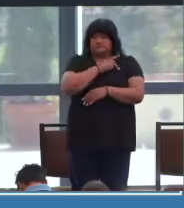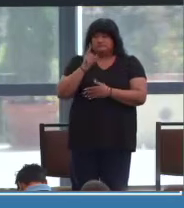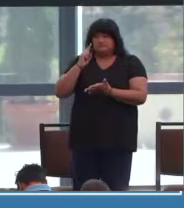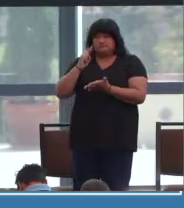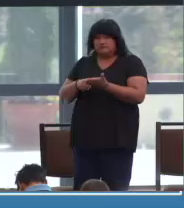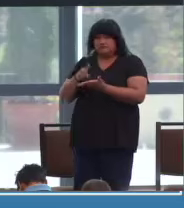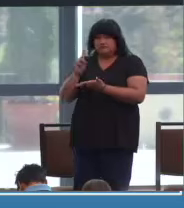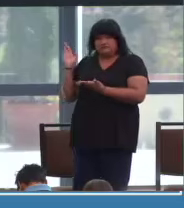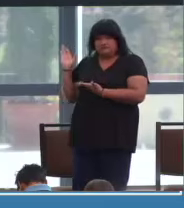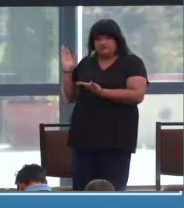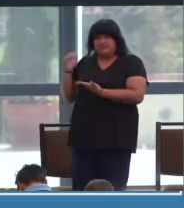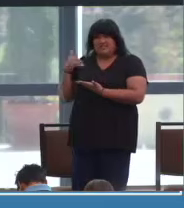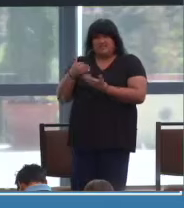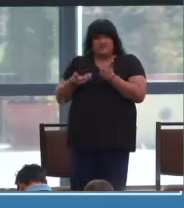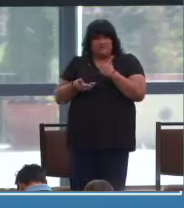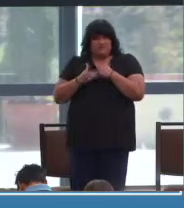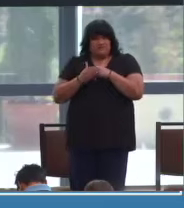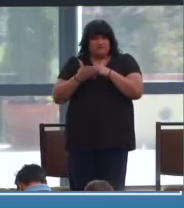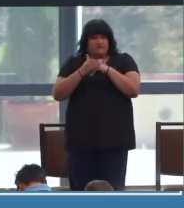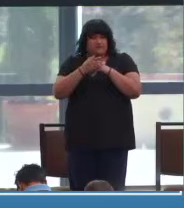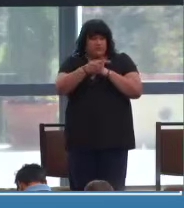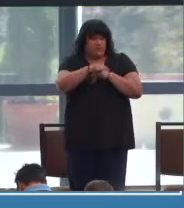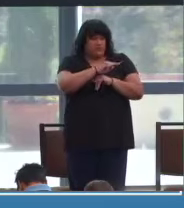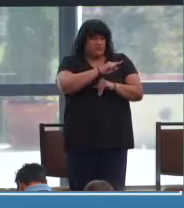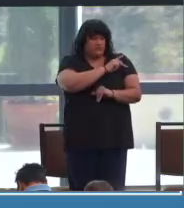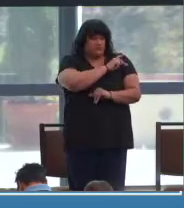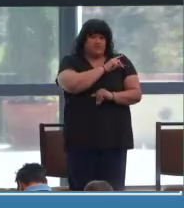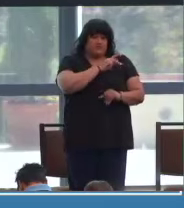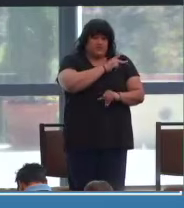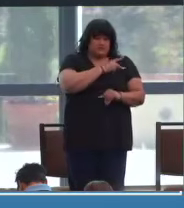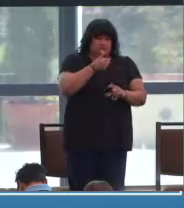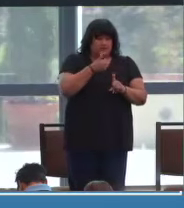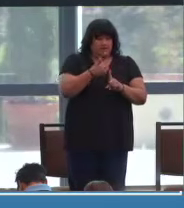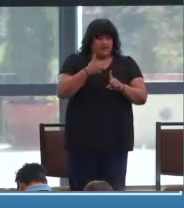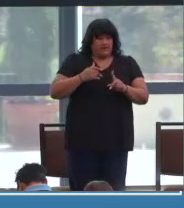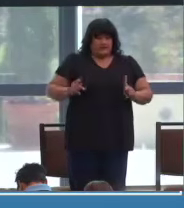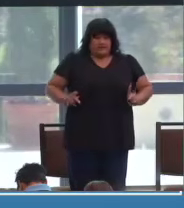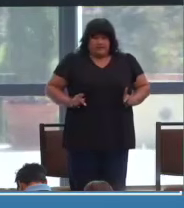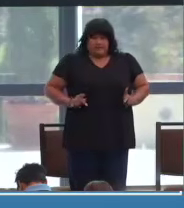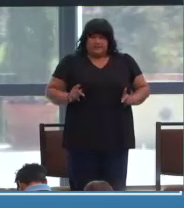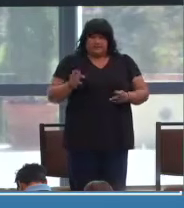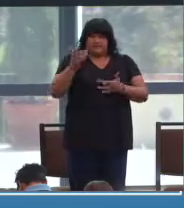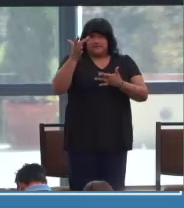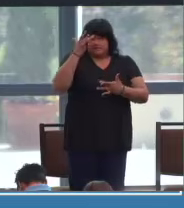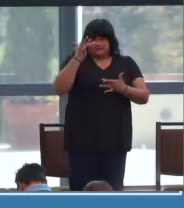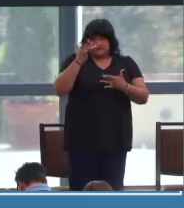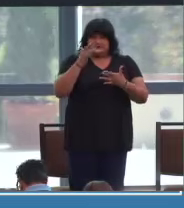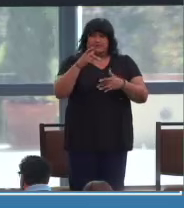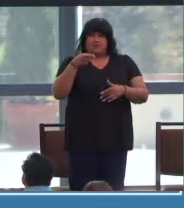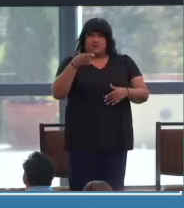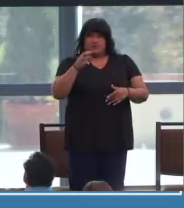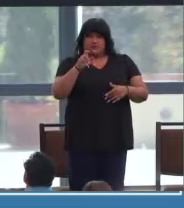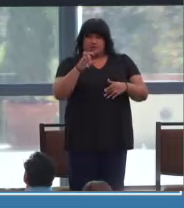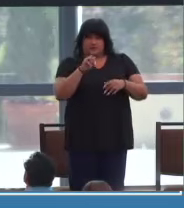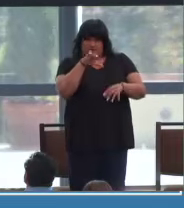in their, for those patients that had kidney disease, they had improvements in their protein in urine. That decreased.